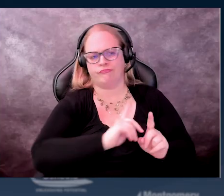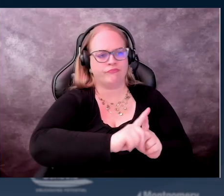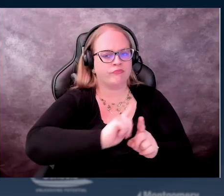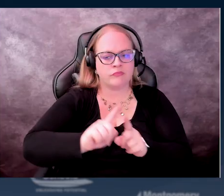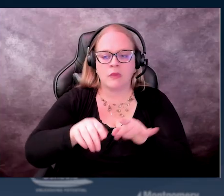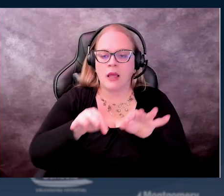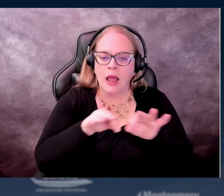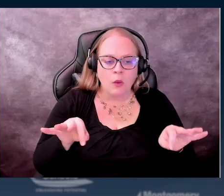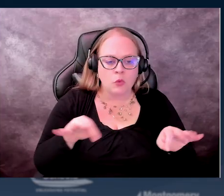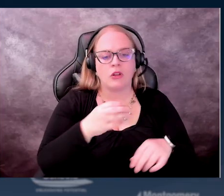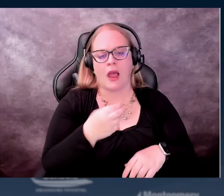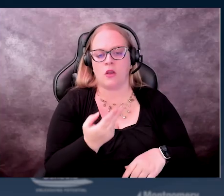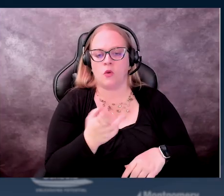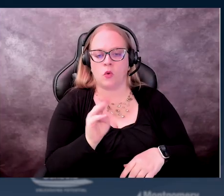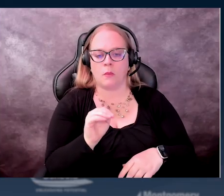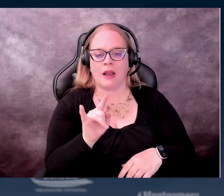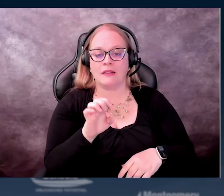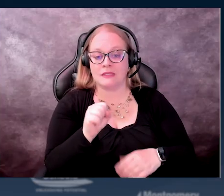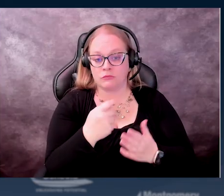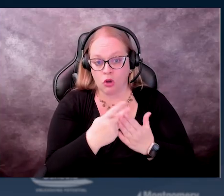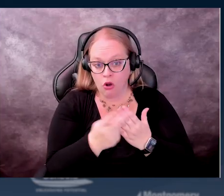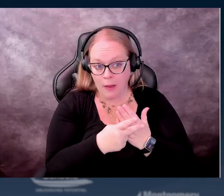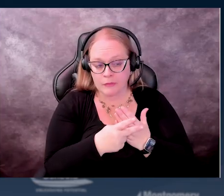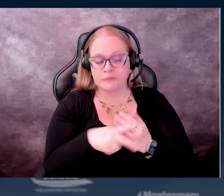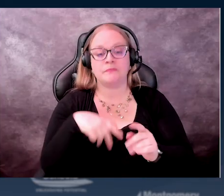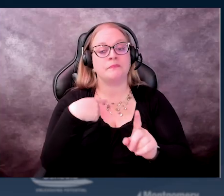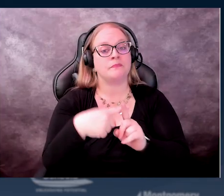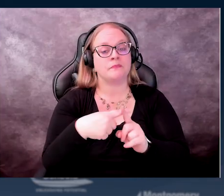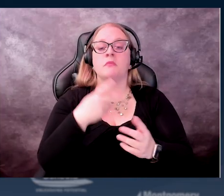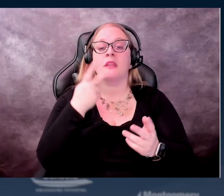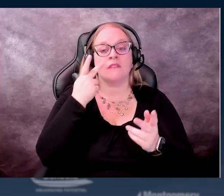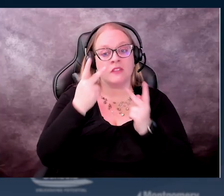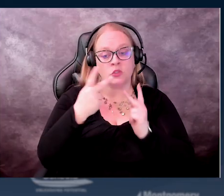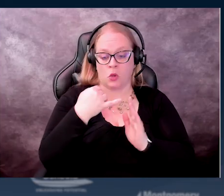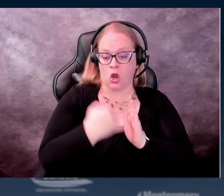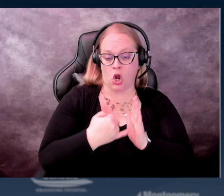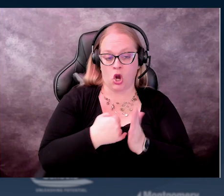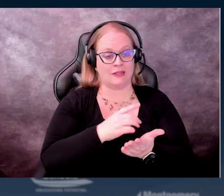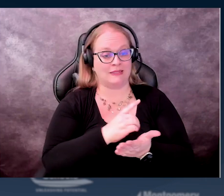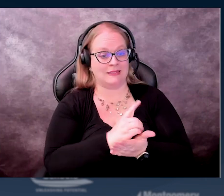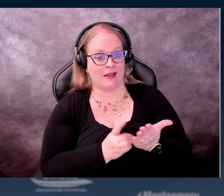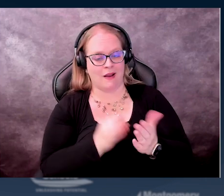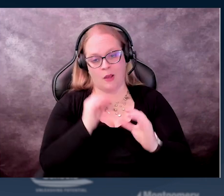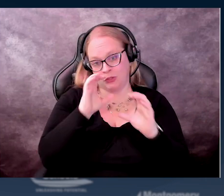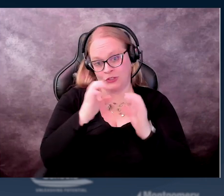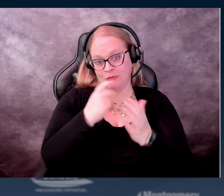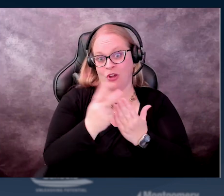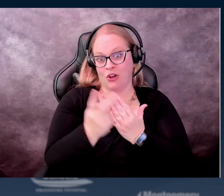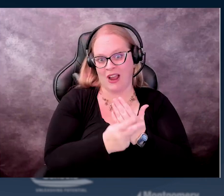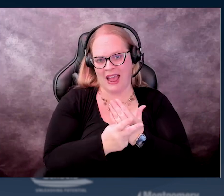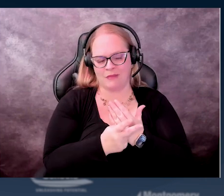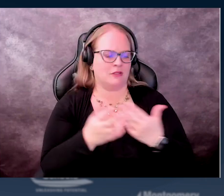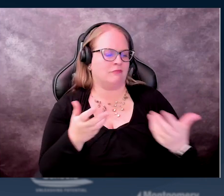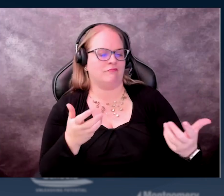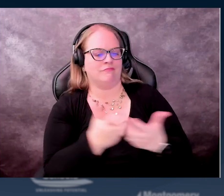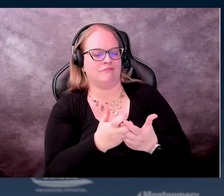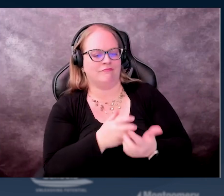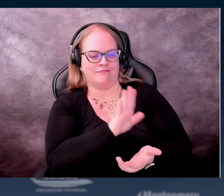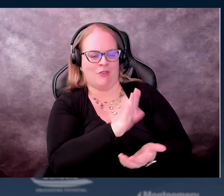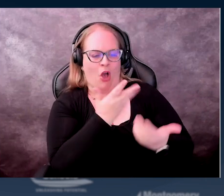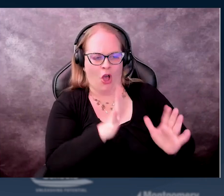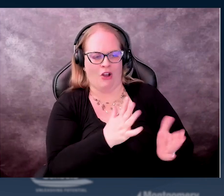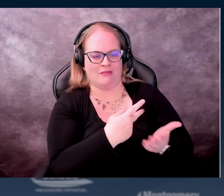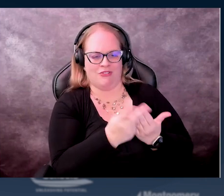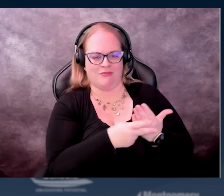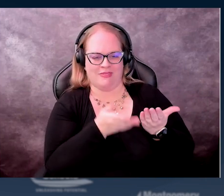visual arts, design, and communication, complementing what they currently offer their students. And last in this